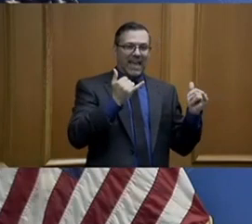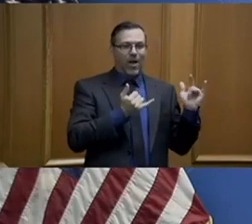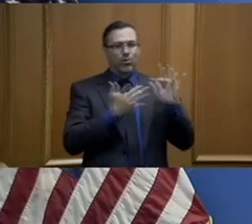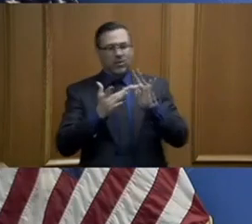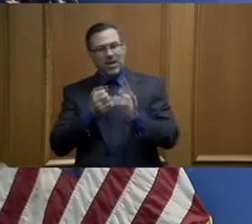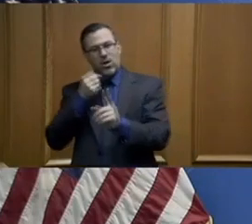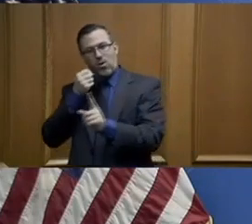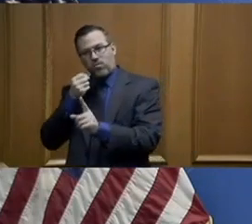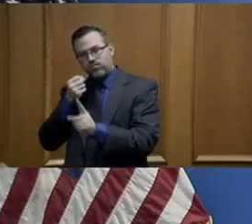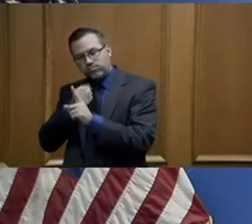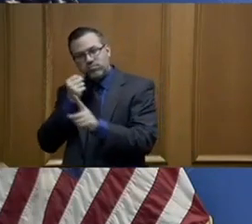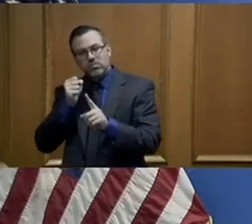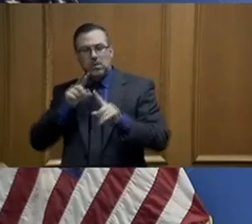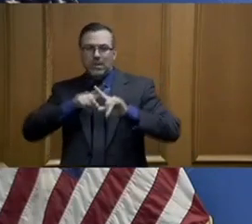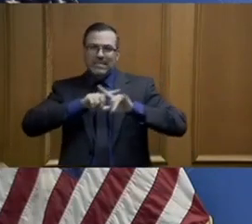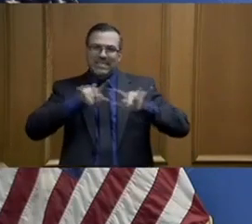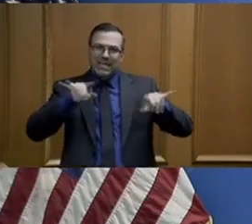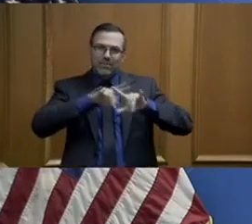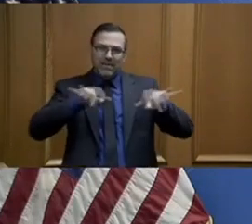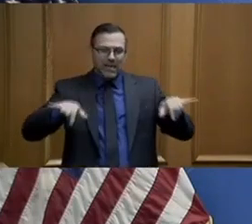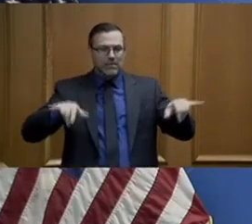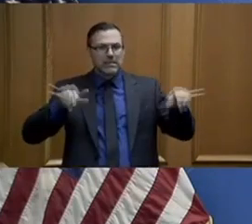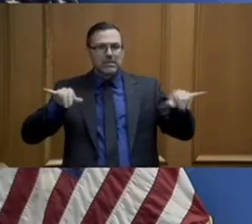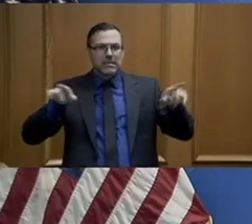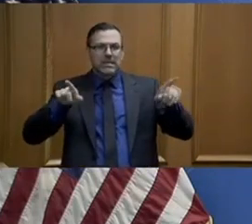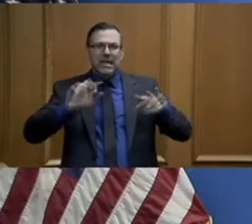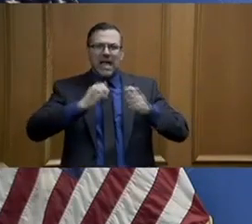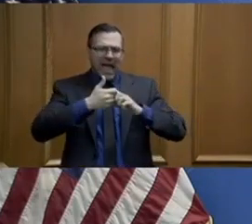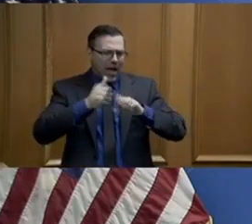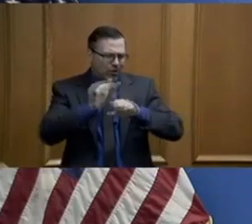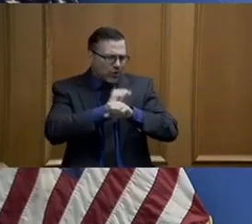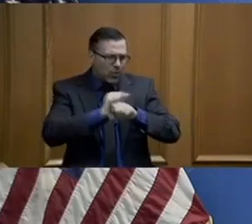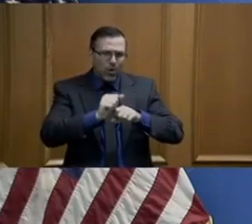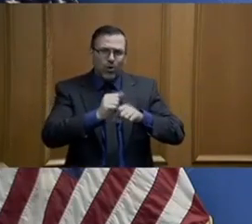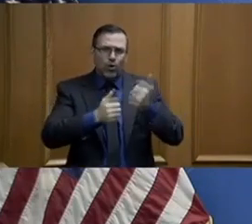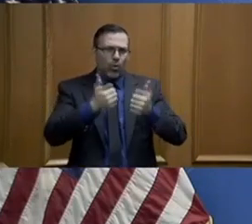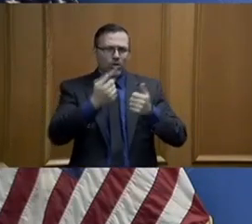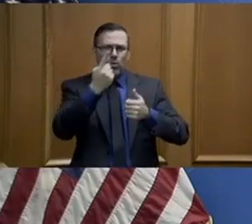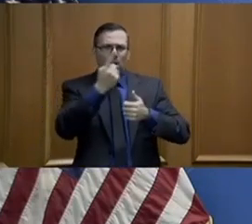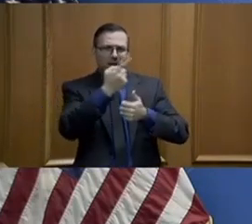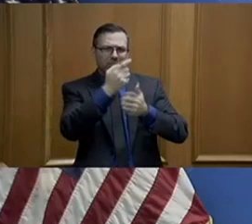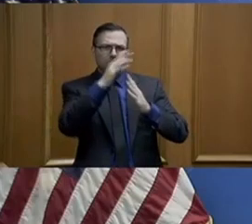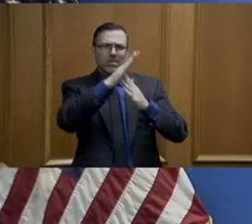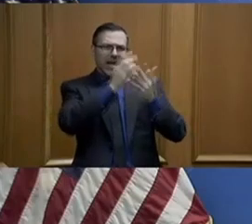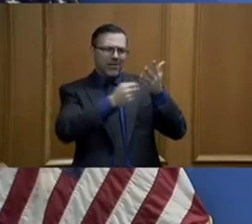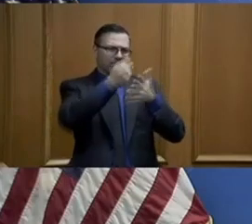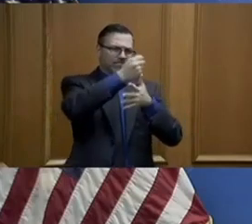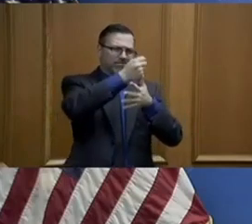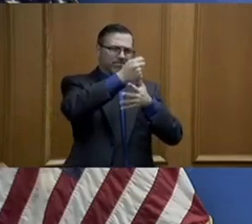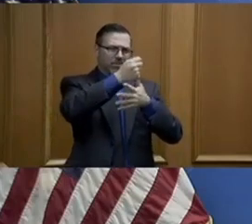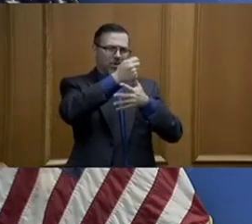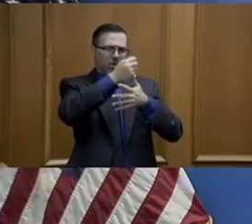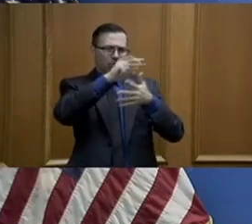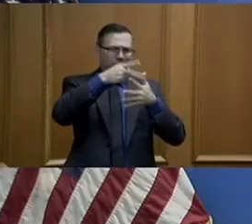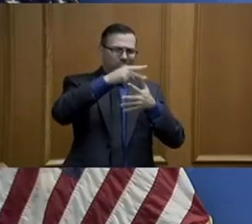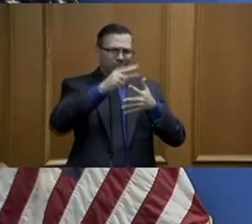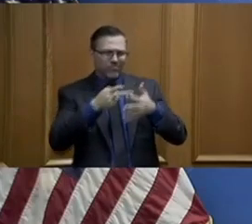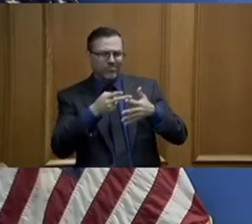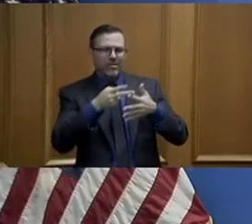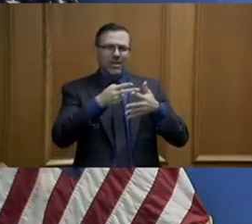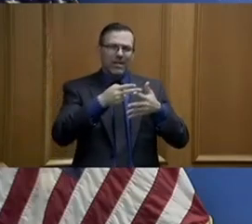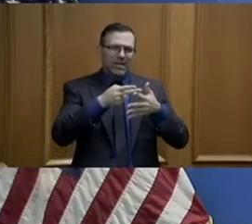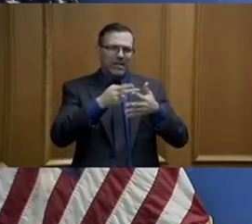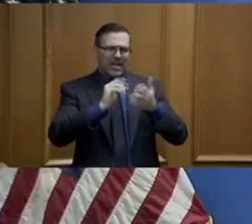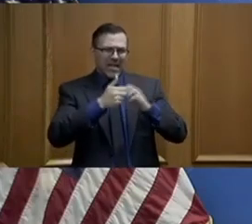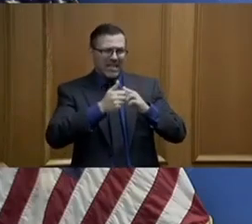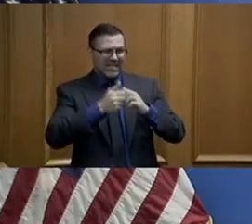How does that work? And I mean, do you place priority for one over another, or do you do this simultaneously? And how difficult is